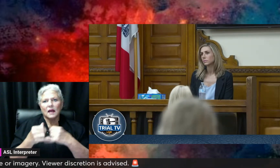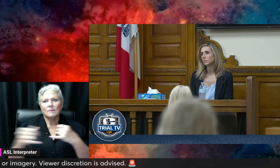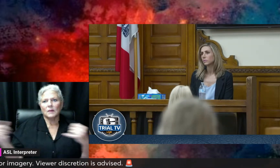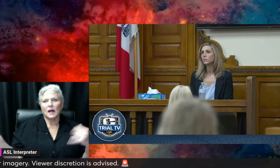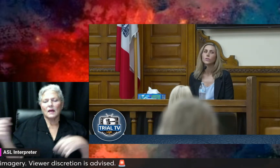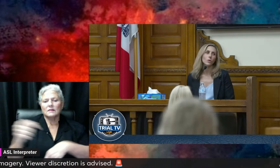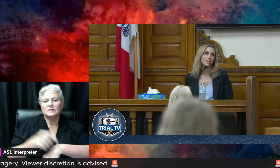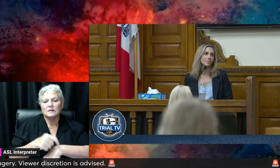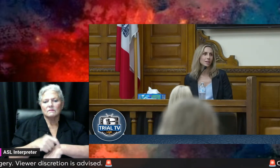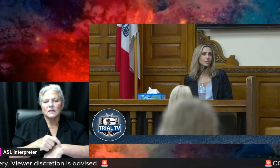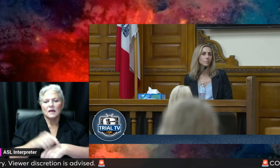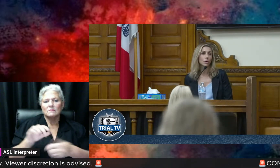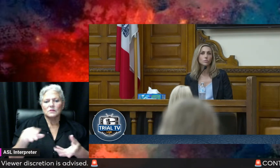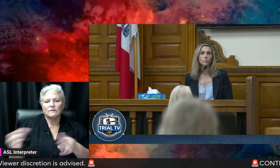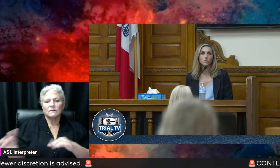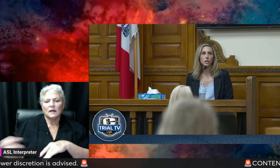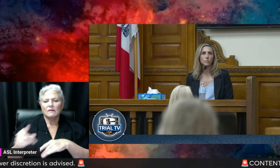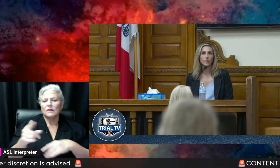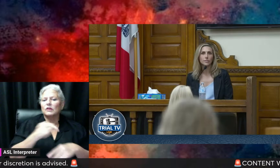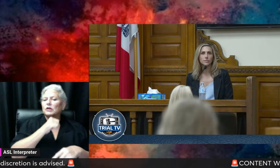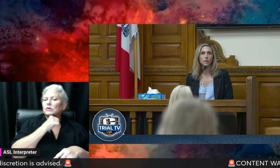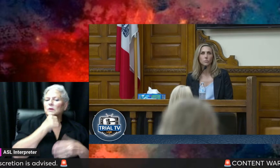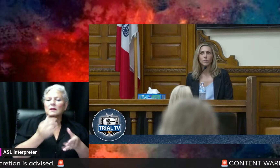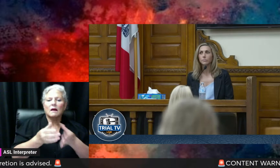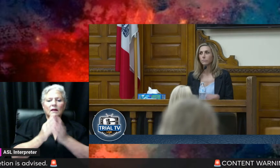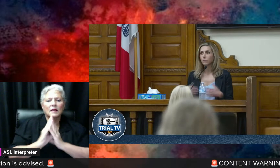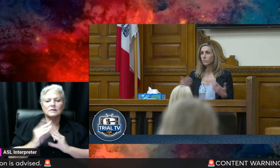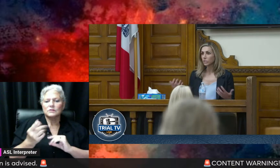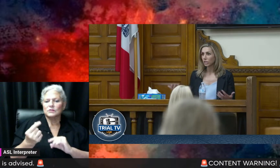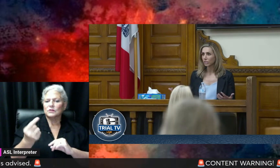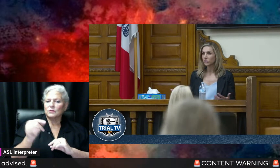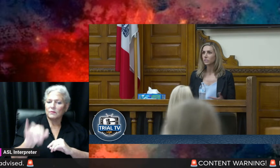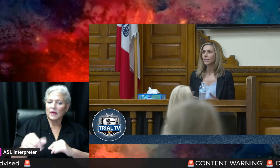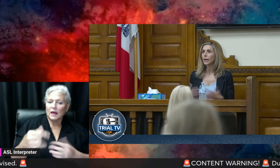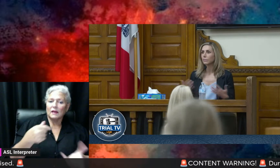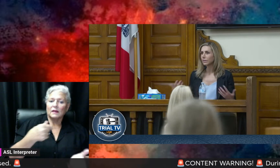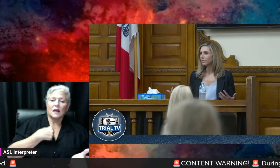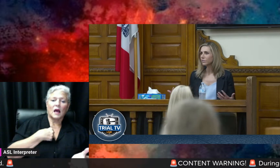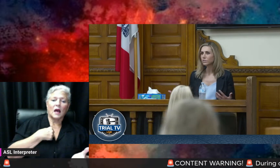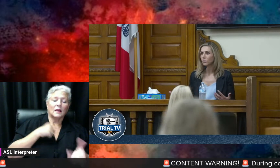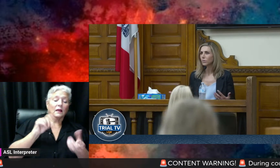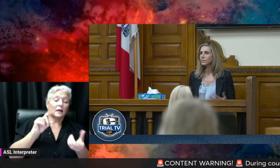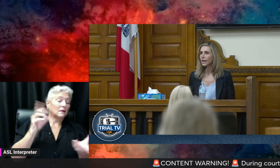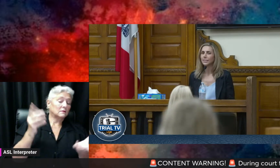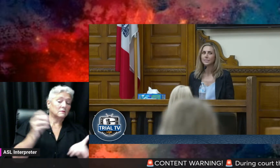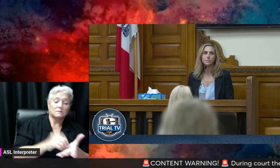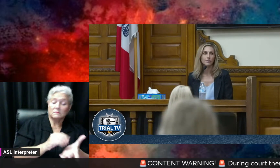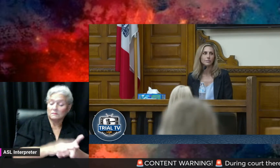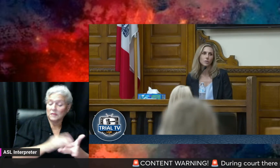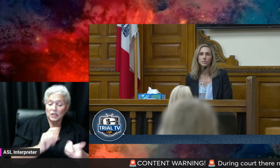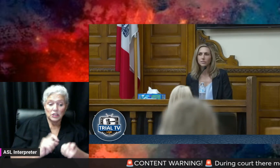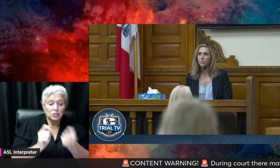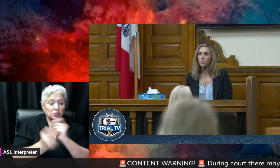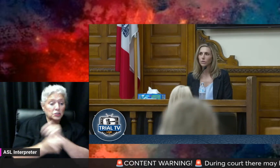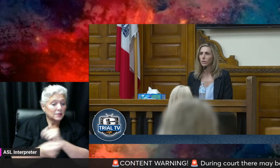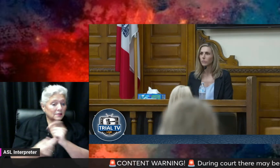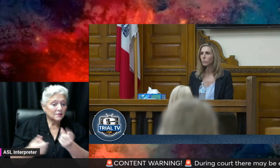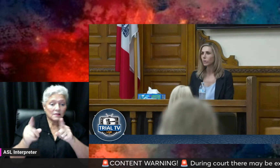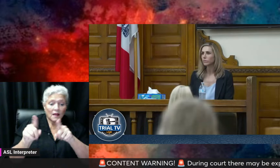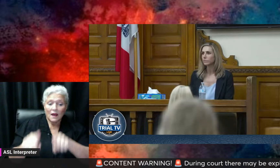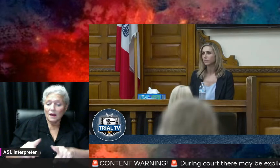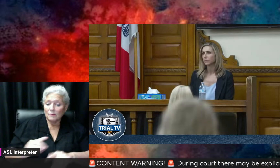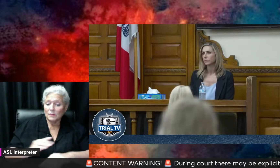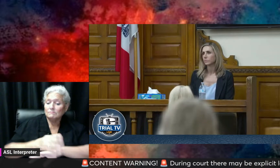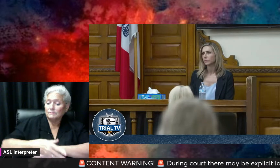that, were you? No, that's not part of my job. I can document maybe changes that happen after someone dies, but no, that's not part of